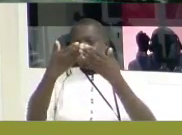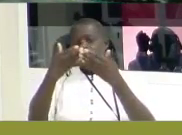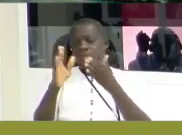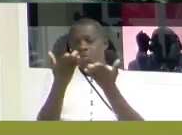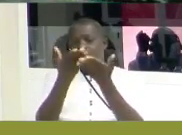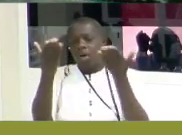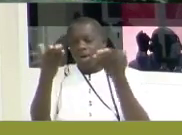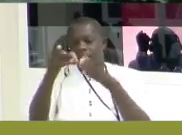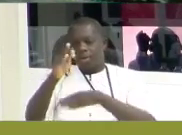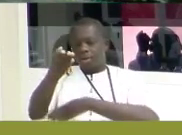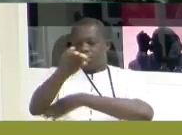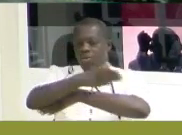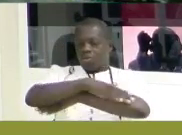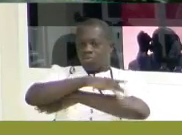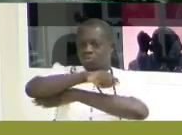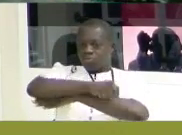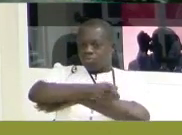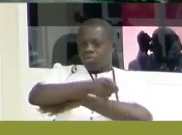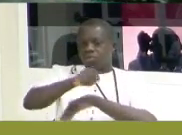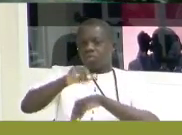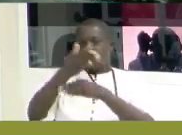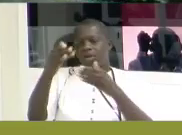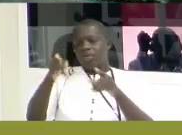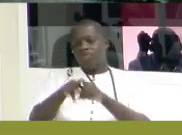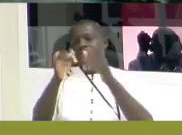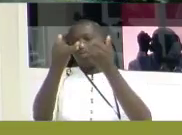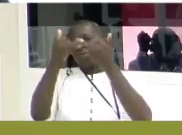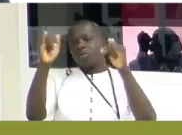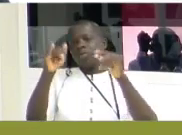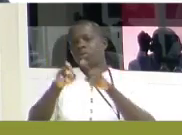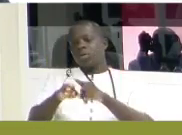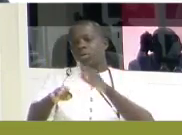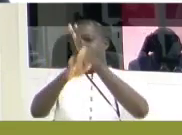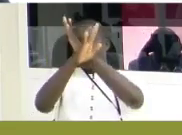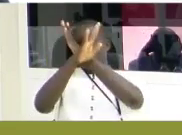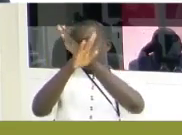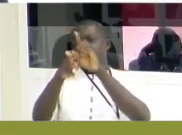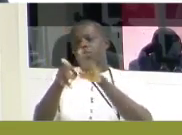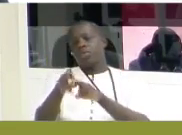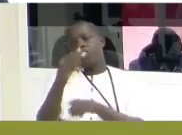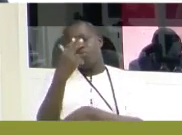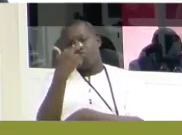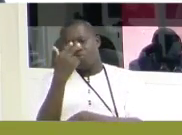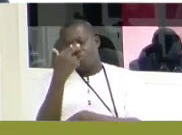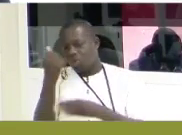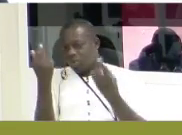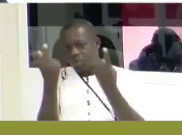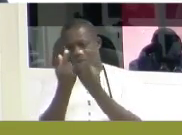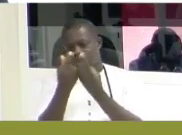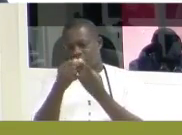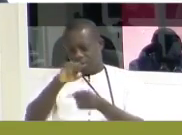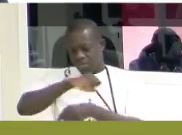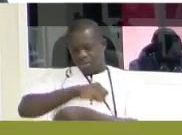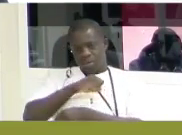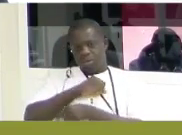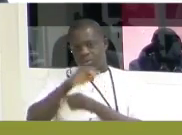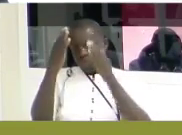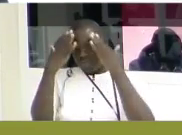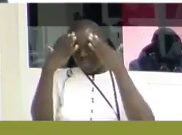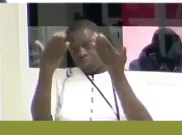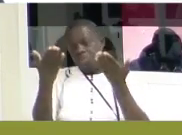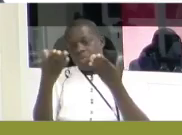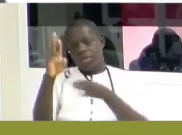being restricted? The funny thing was that, in fact, one, I was not told, and secondly, I myself don't know the reason why I was called in there,